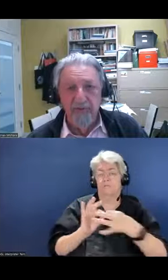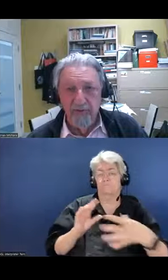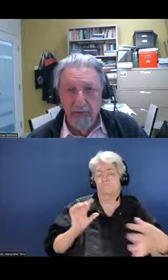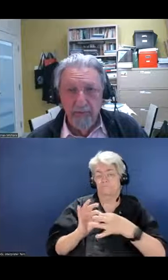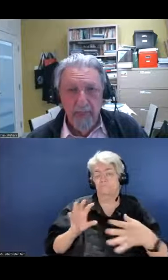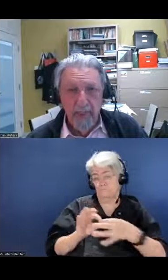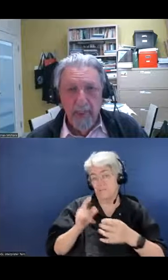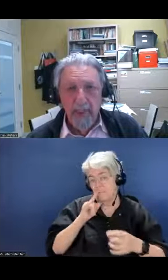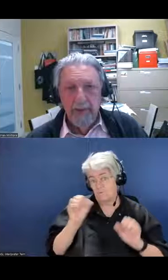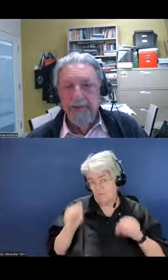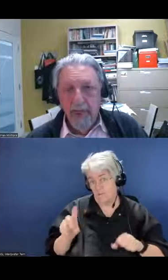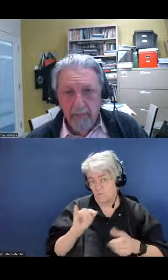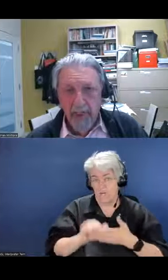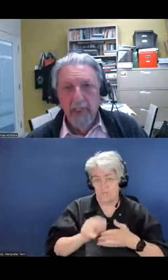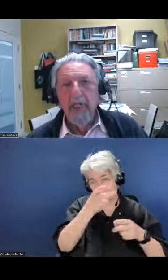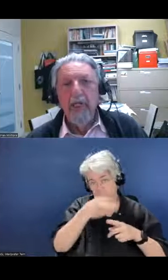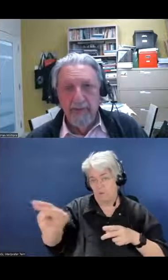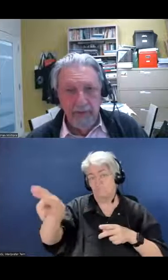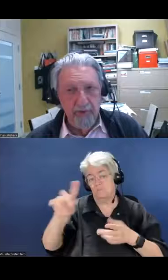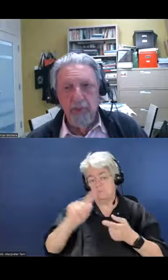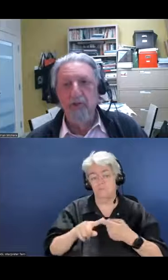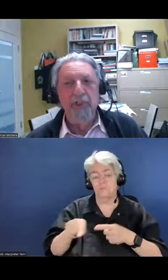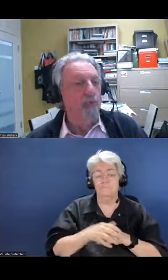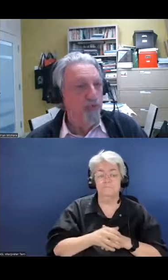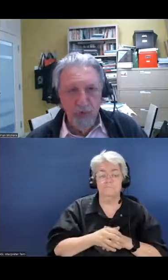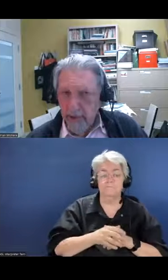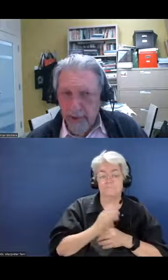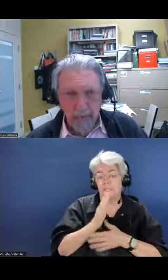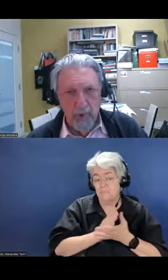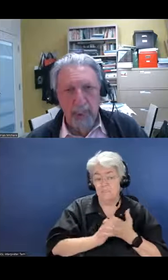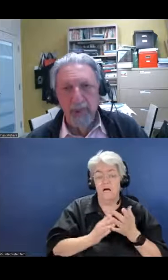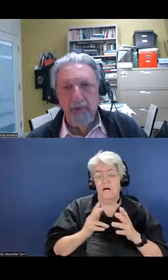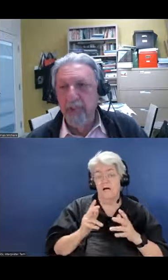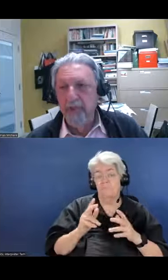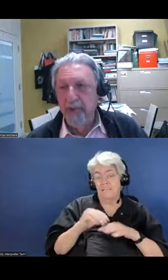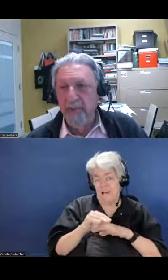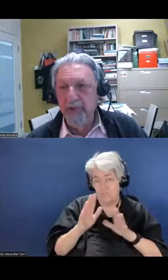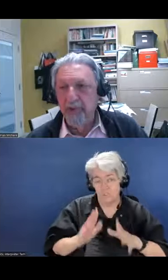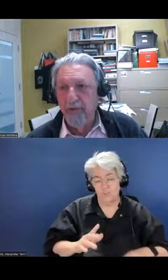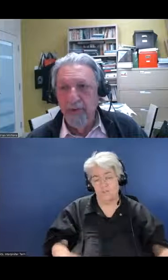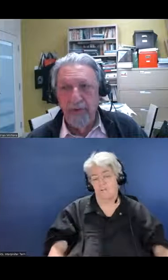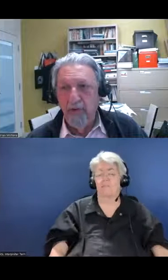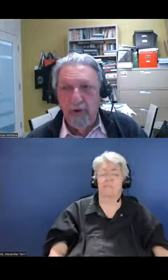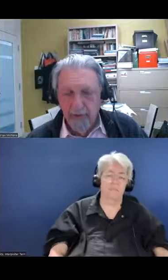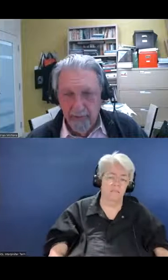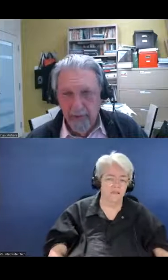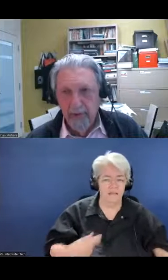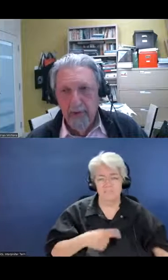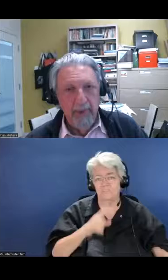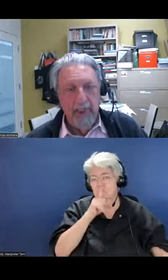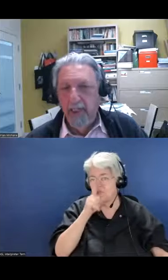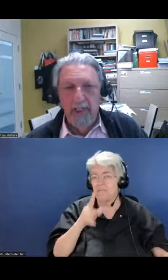is feasible. Some counselors seem really bored, uninterested, and upset during the